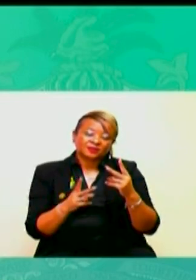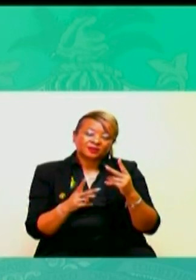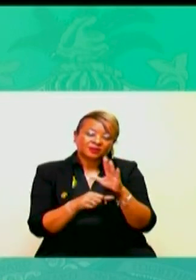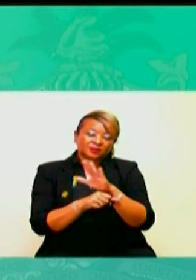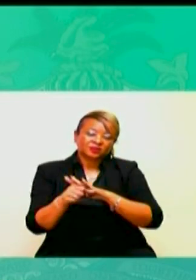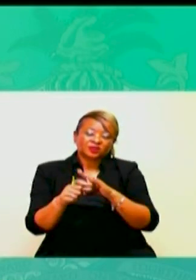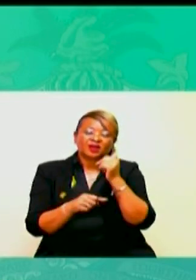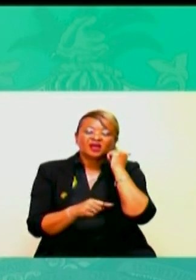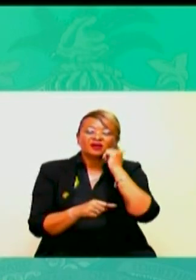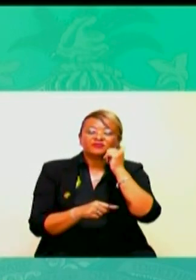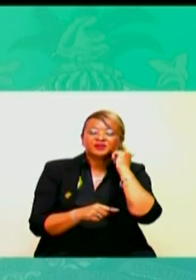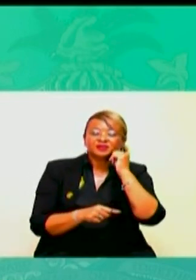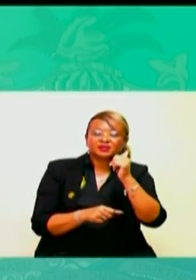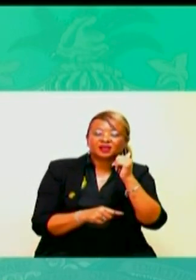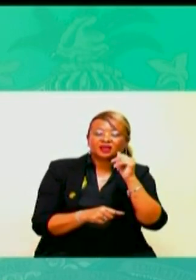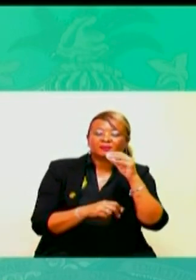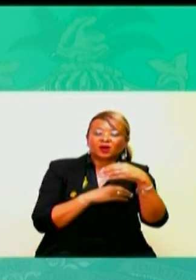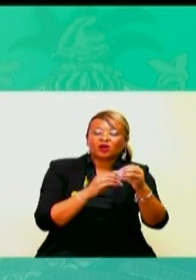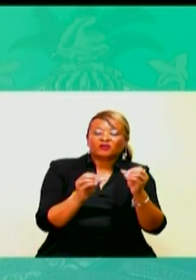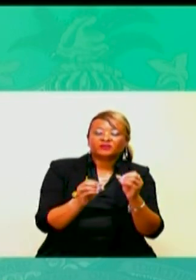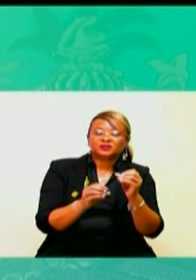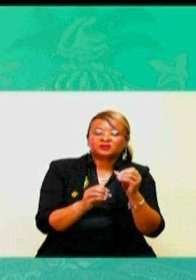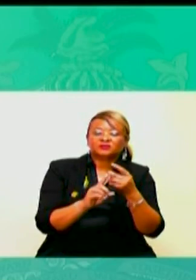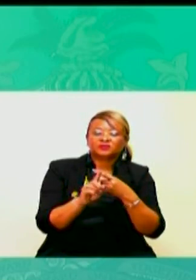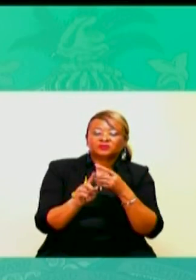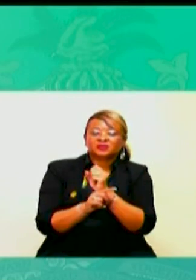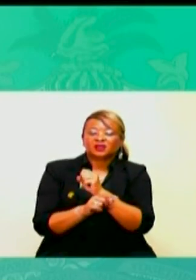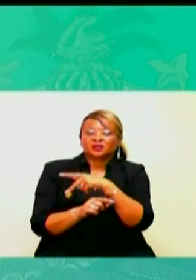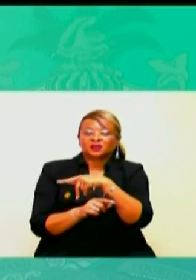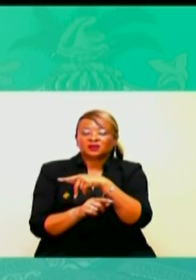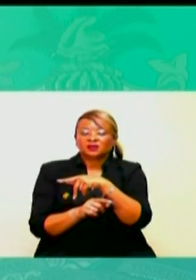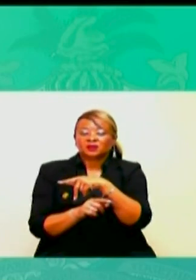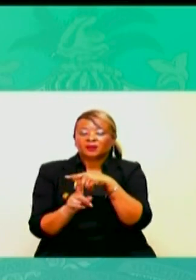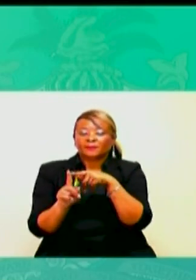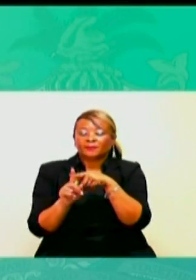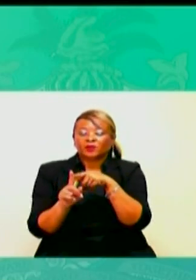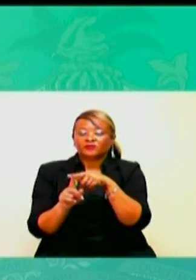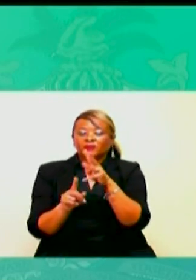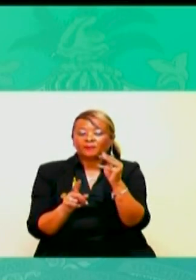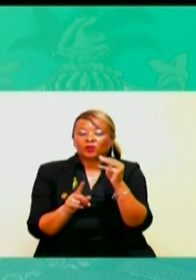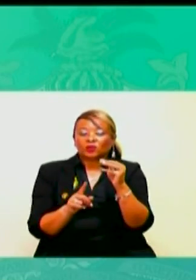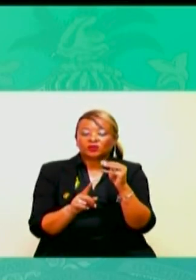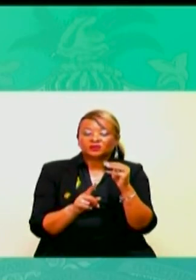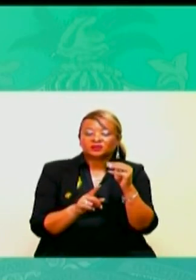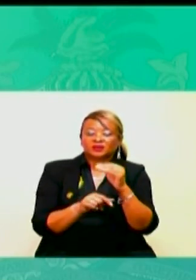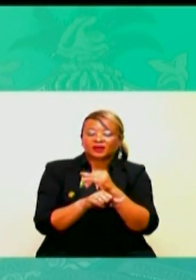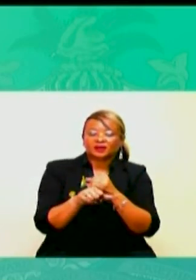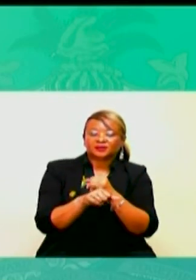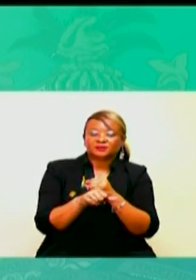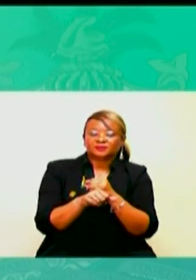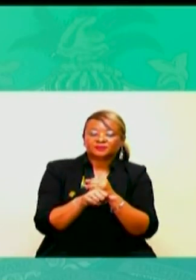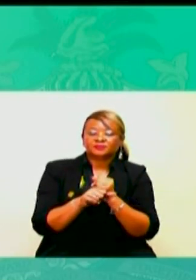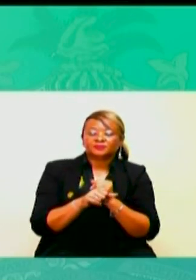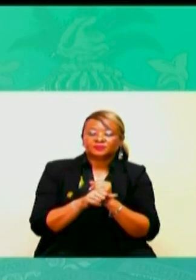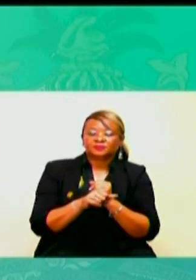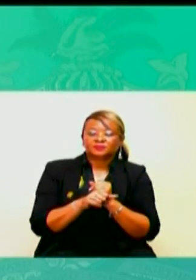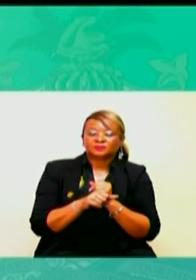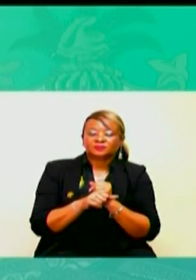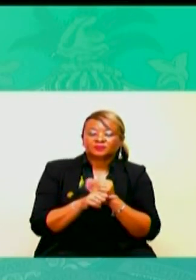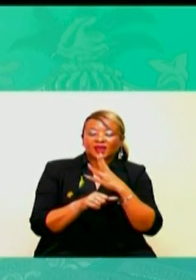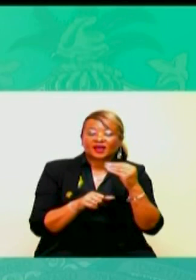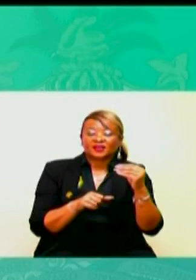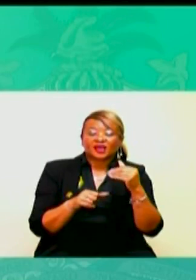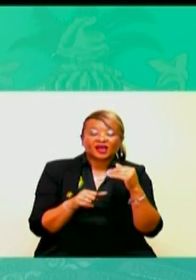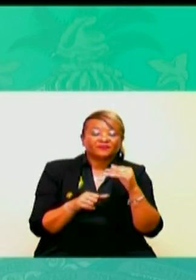on a daily basis in my office from Sandy Point to Grand Key, Moores Island as well, and the Keys. And they